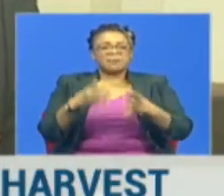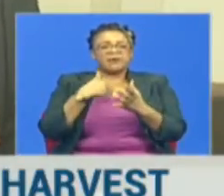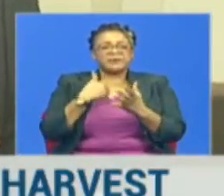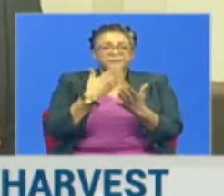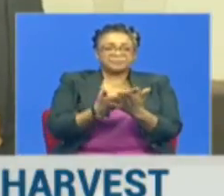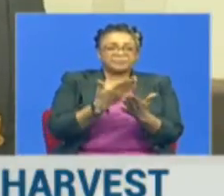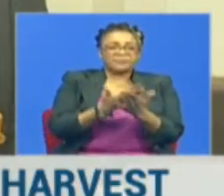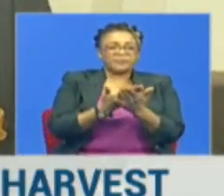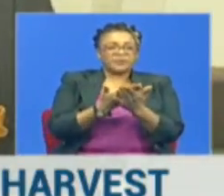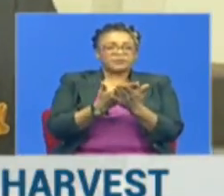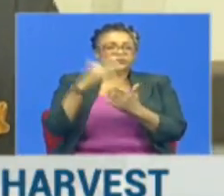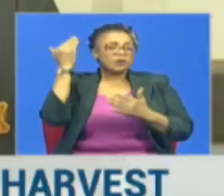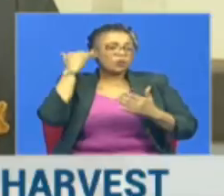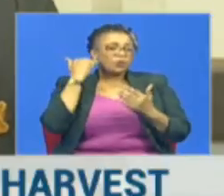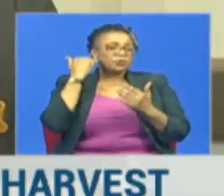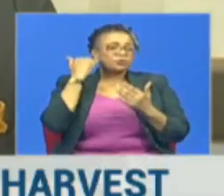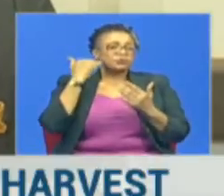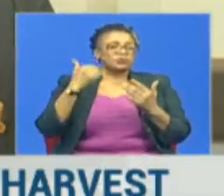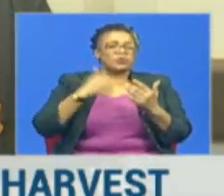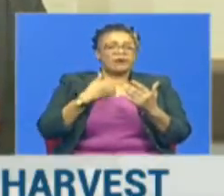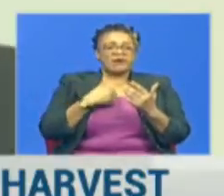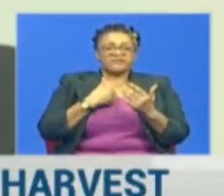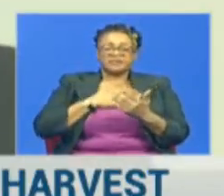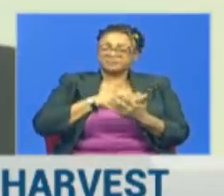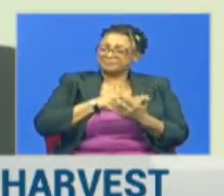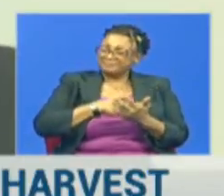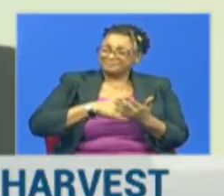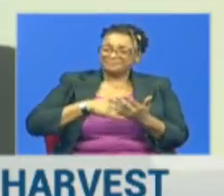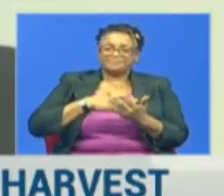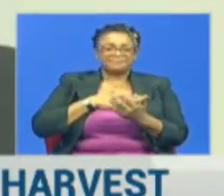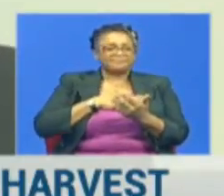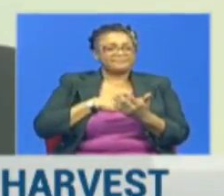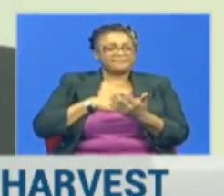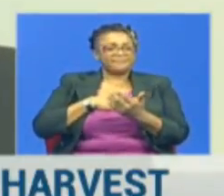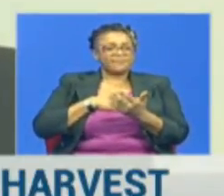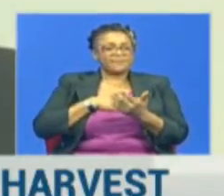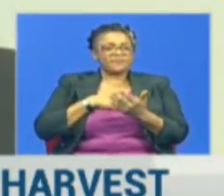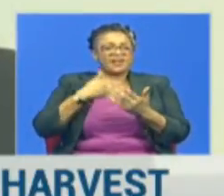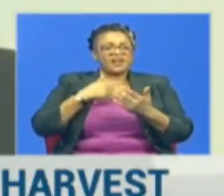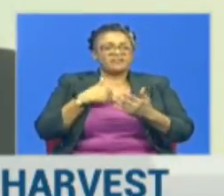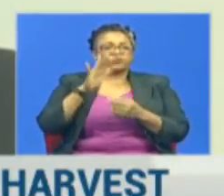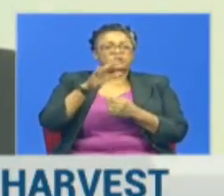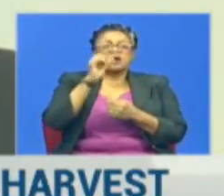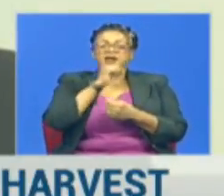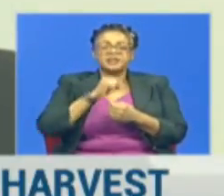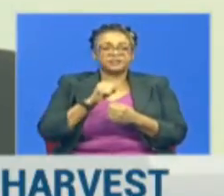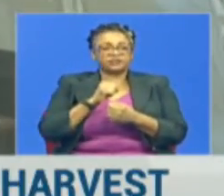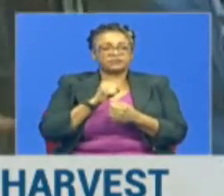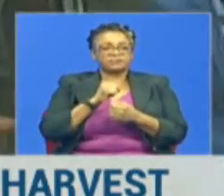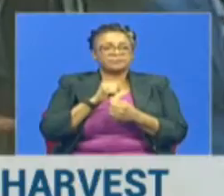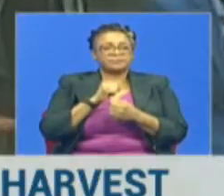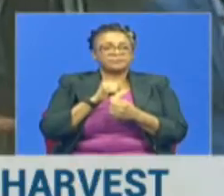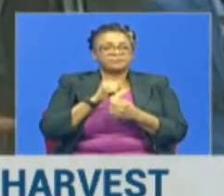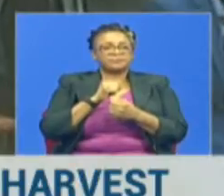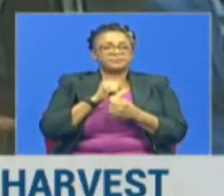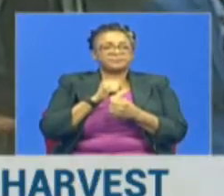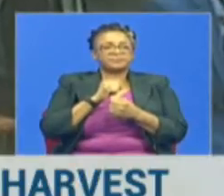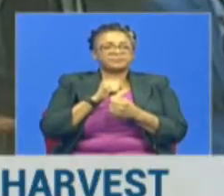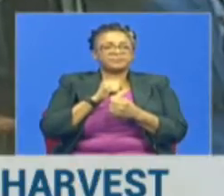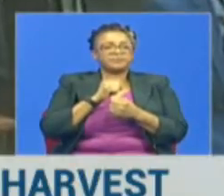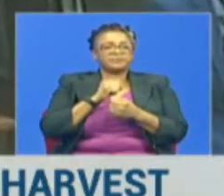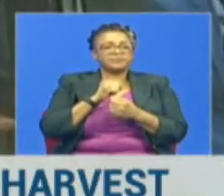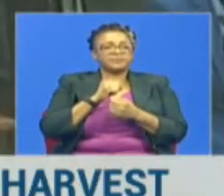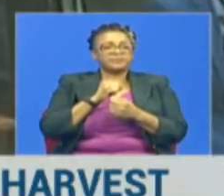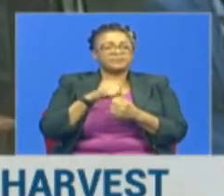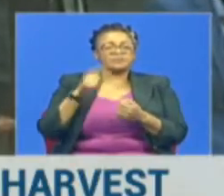to the court to grant leniency to the convicted duo, owing to their ages and roles in society. We are begging,